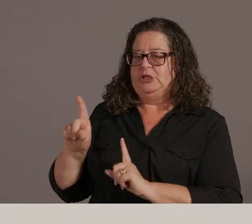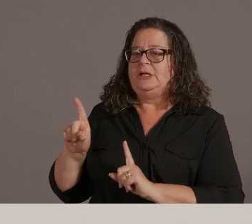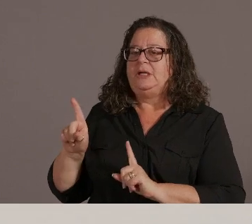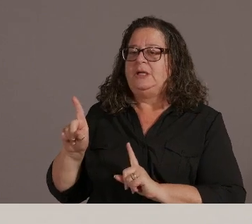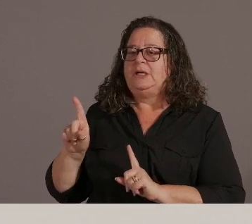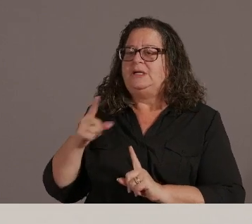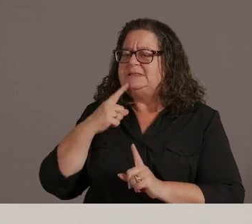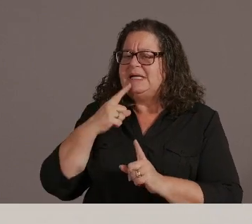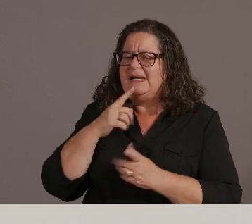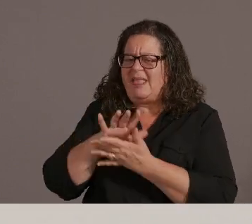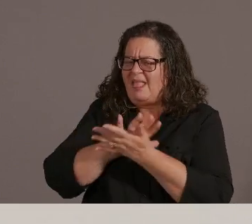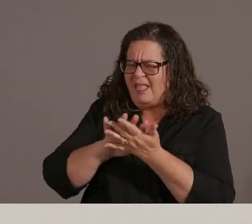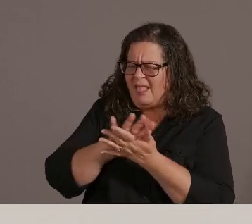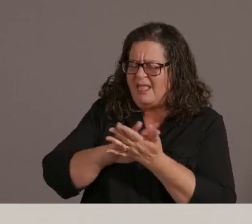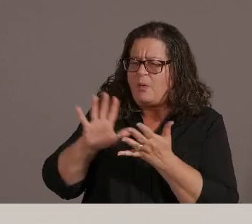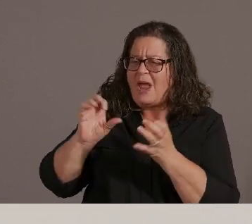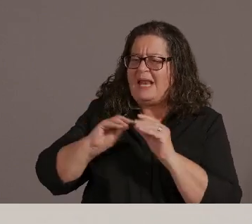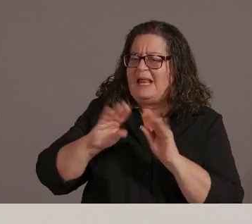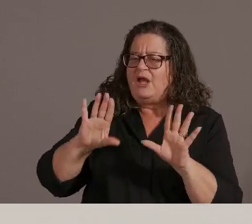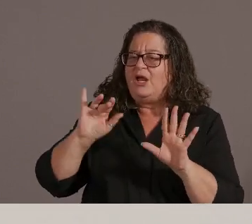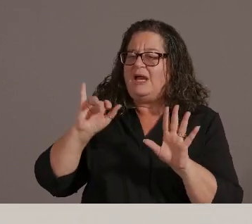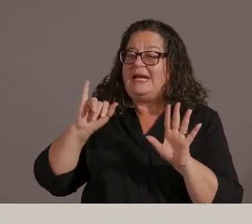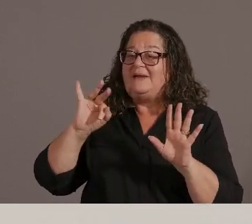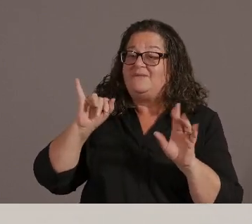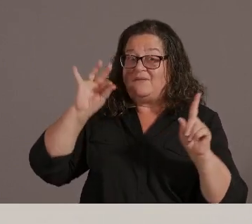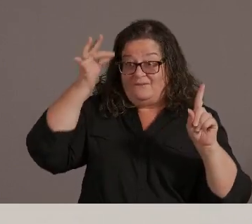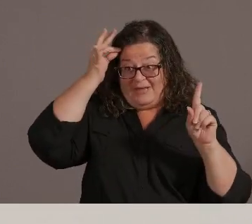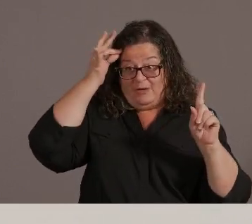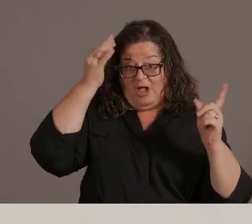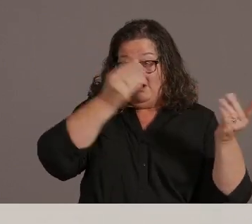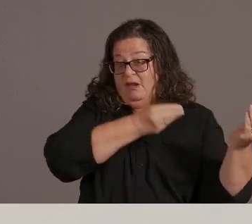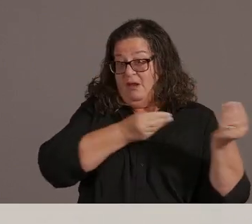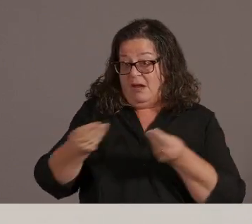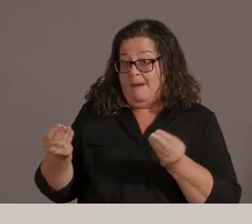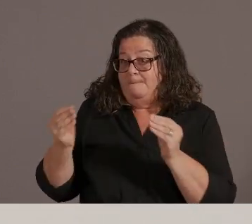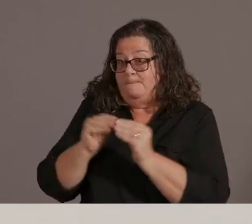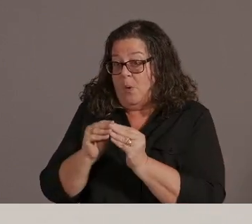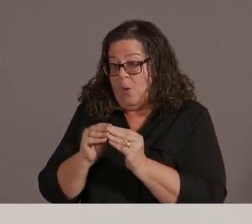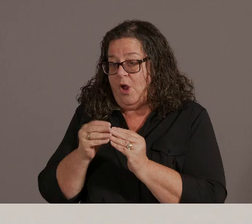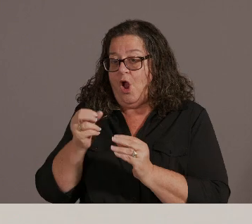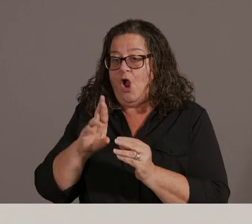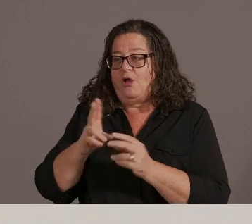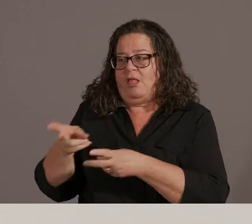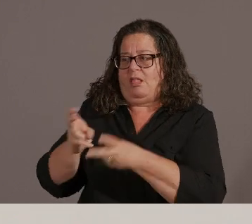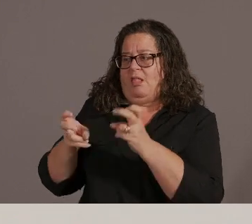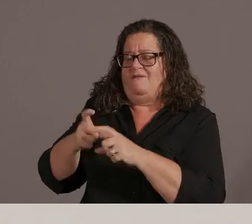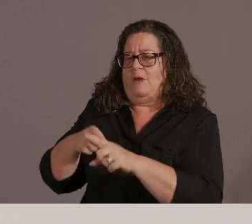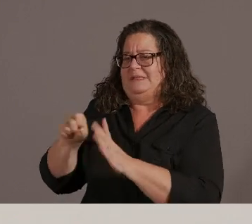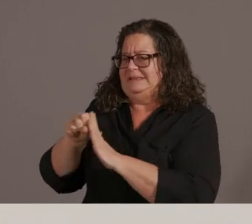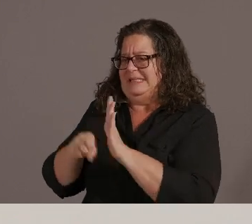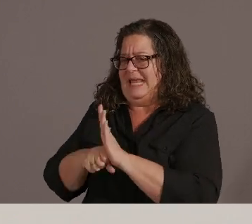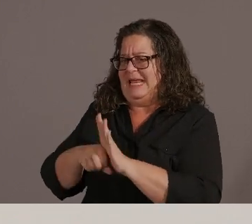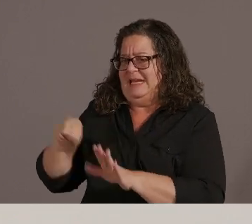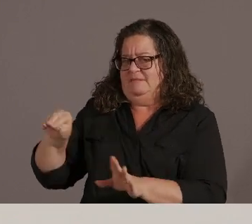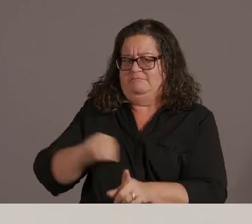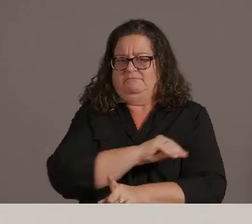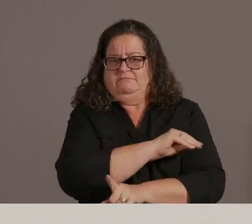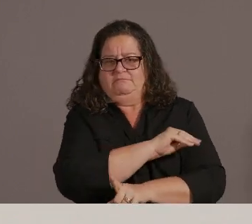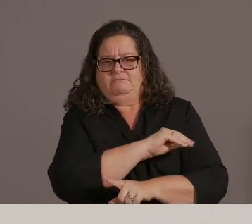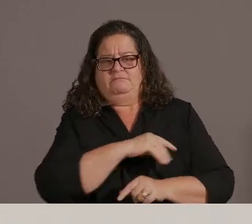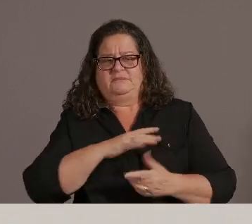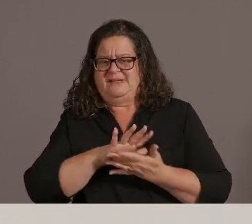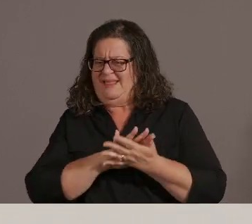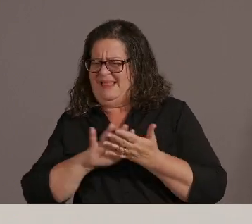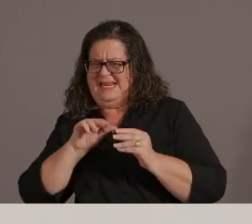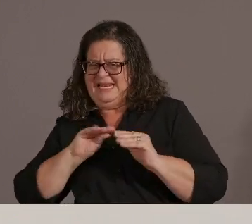sort of, I feel like, said both, but I'm not totally certain on that. Yeah, so the initial offer was for